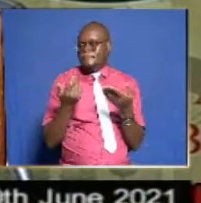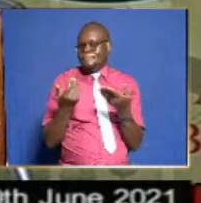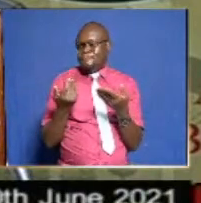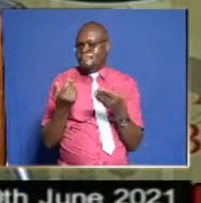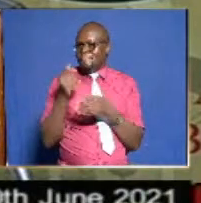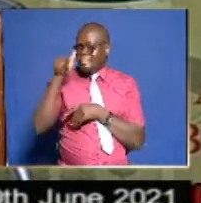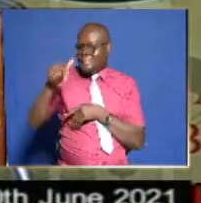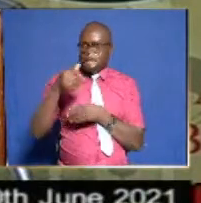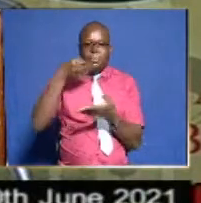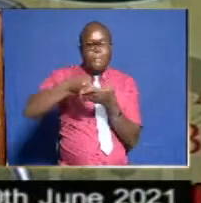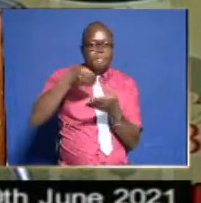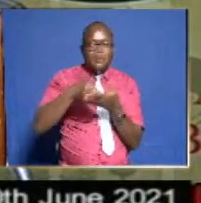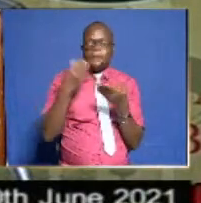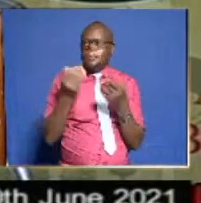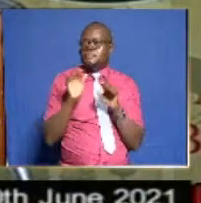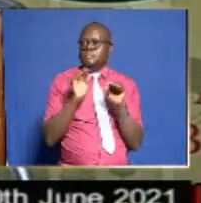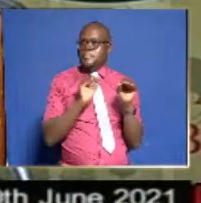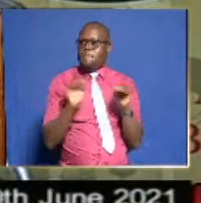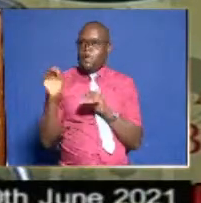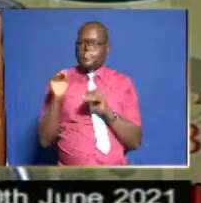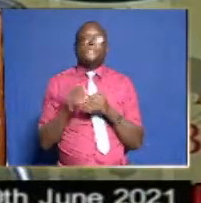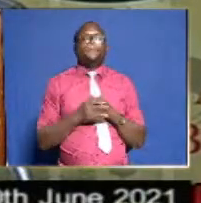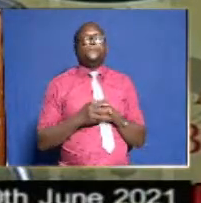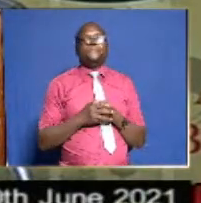illicit financial flows.